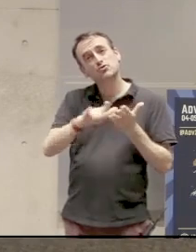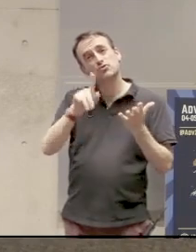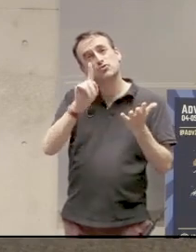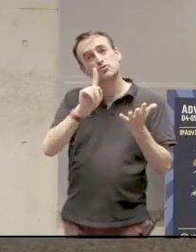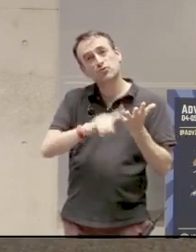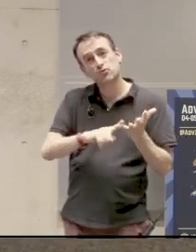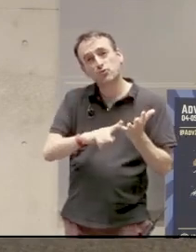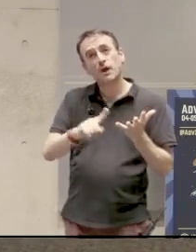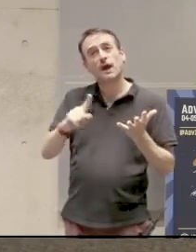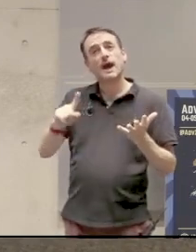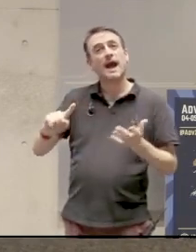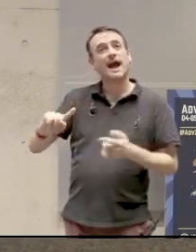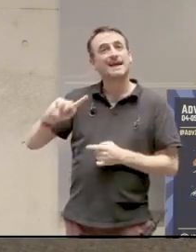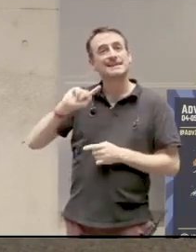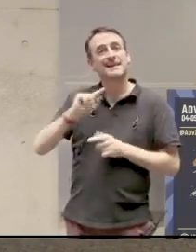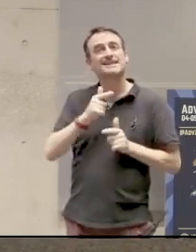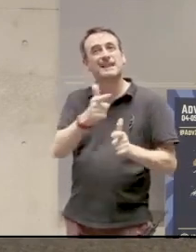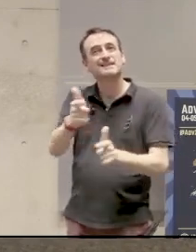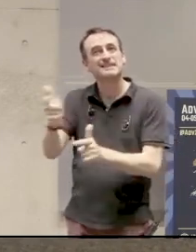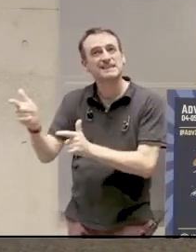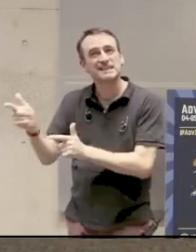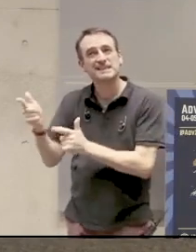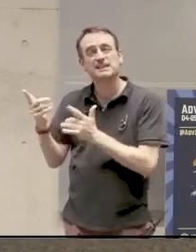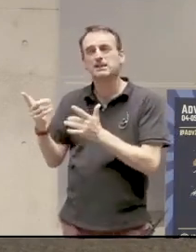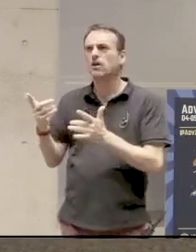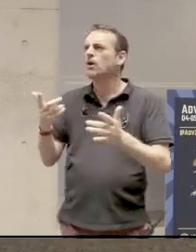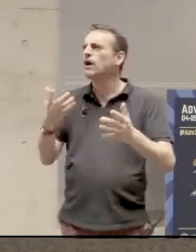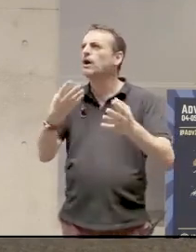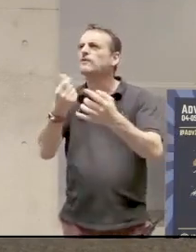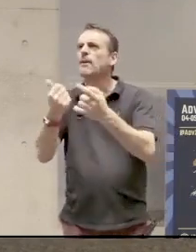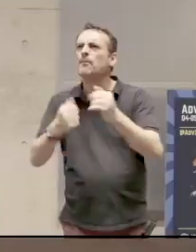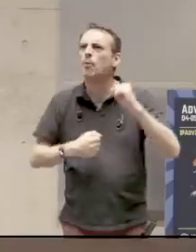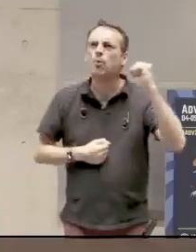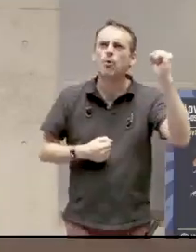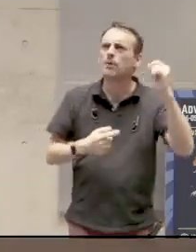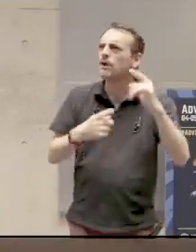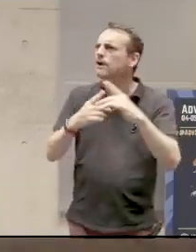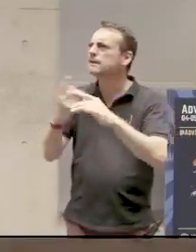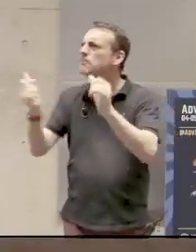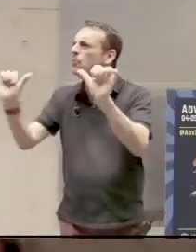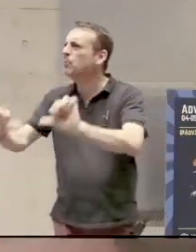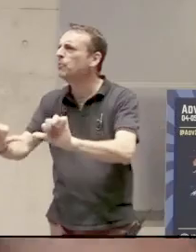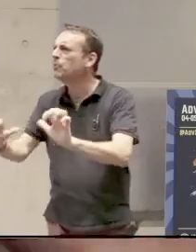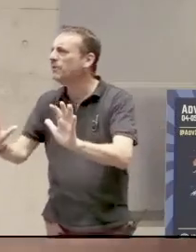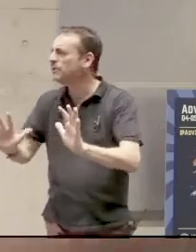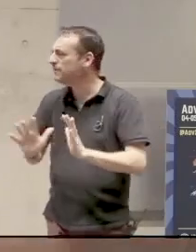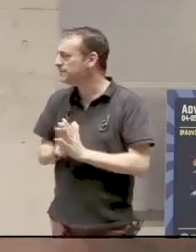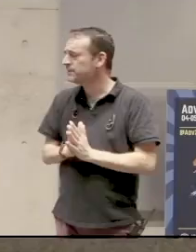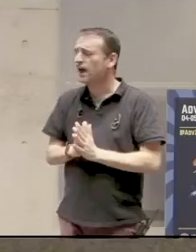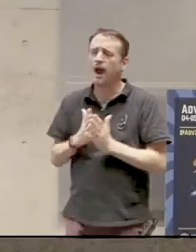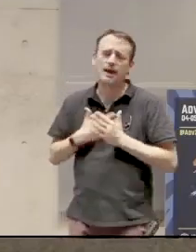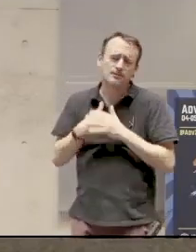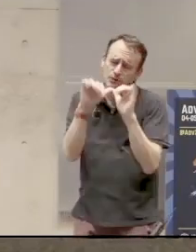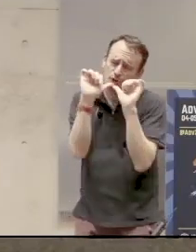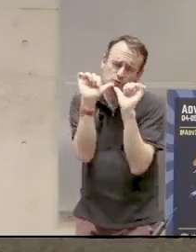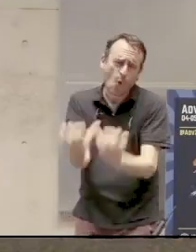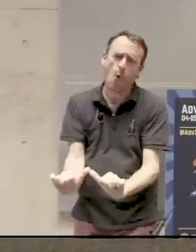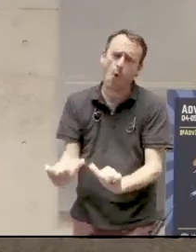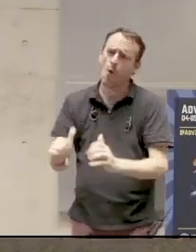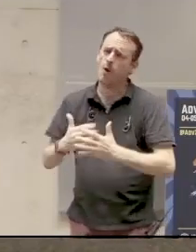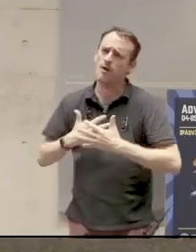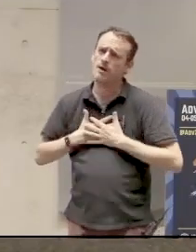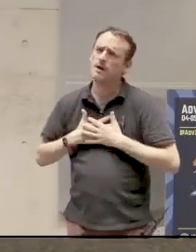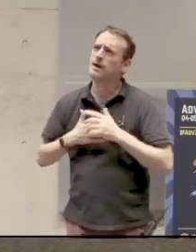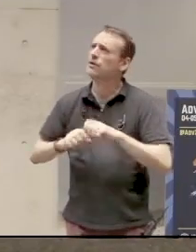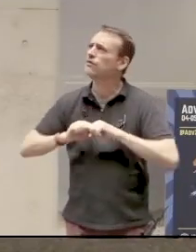from 1998. Some woos, some gasps. I absolutely adore it. It came